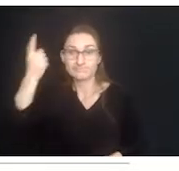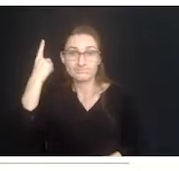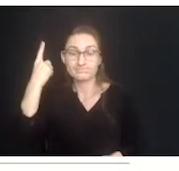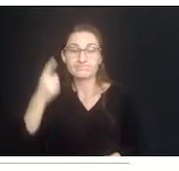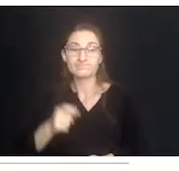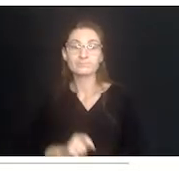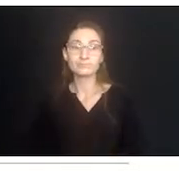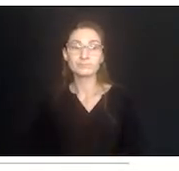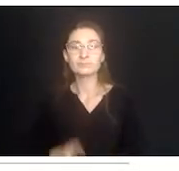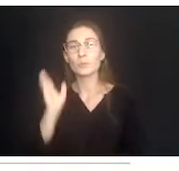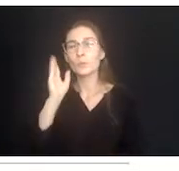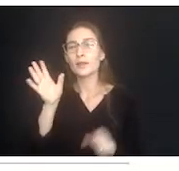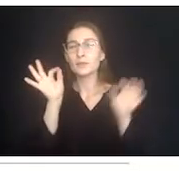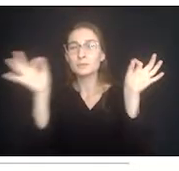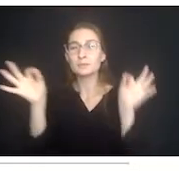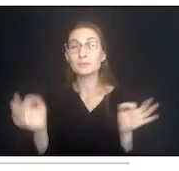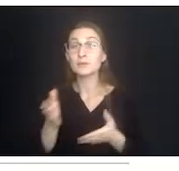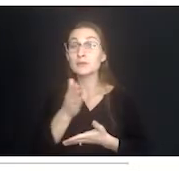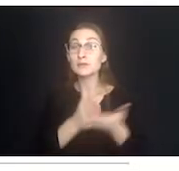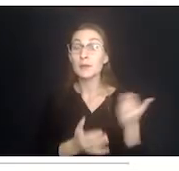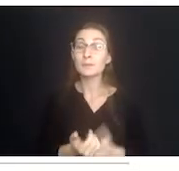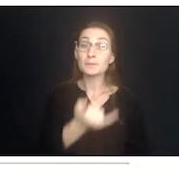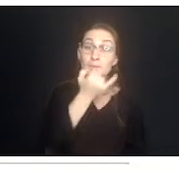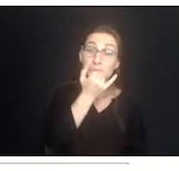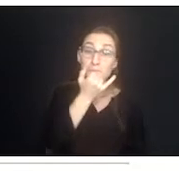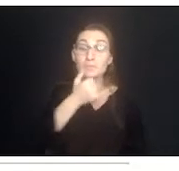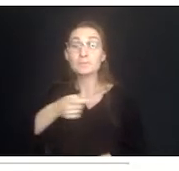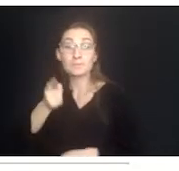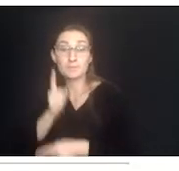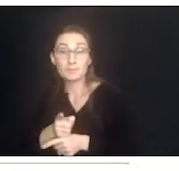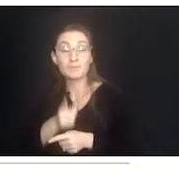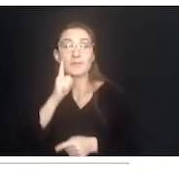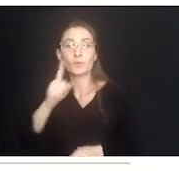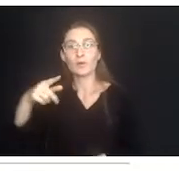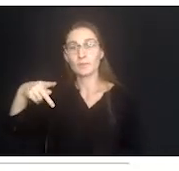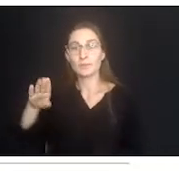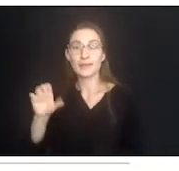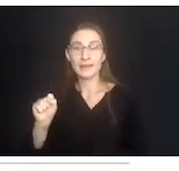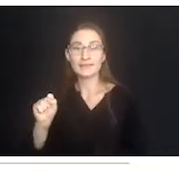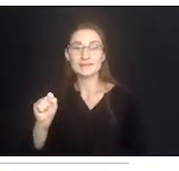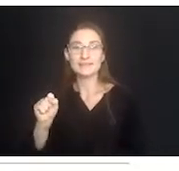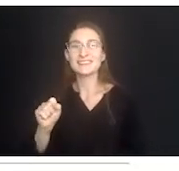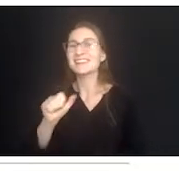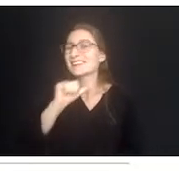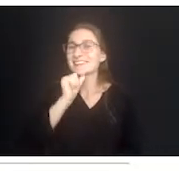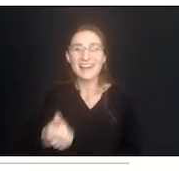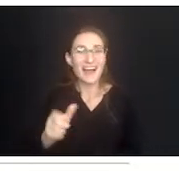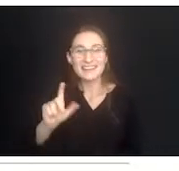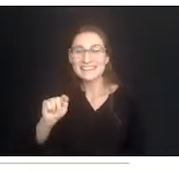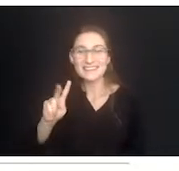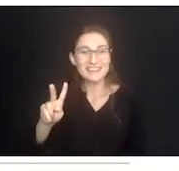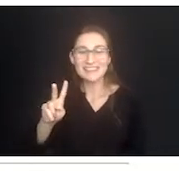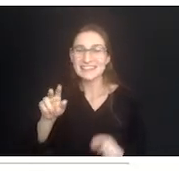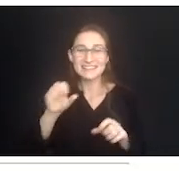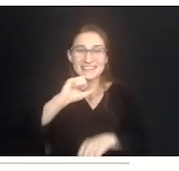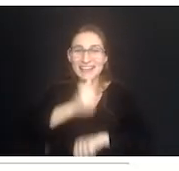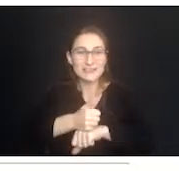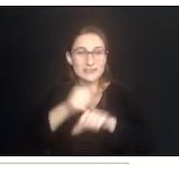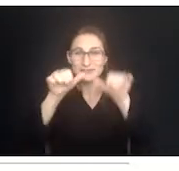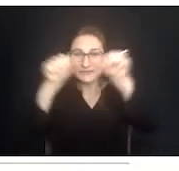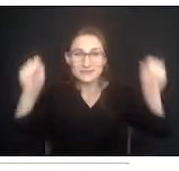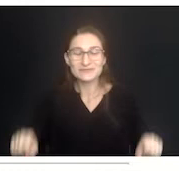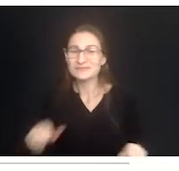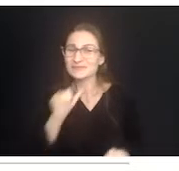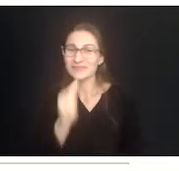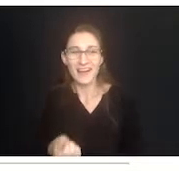used, can be mistaken and misunderstood by so many. So we'll dispel some of the myths and review the facts. PBS, of course, is not